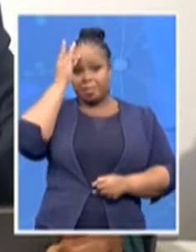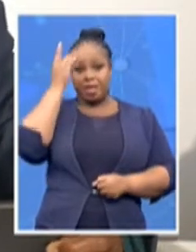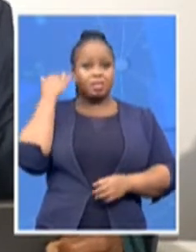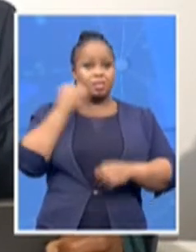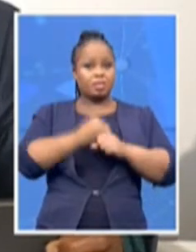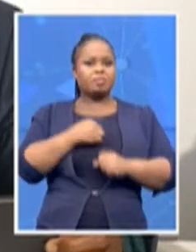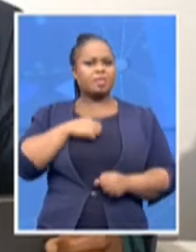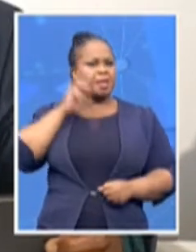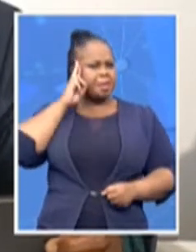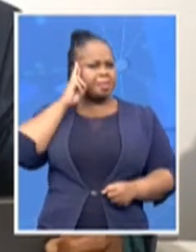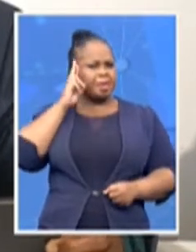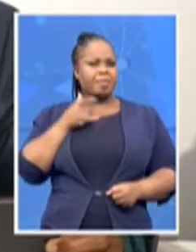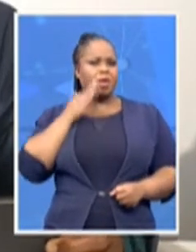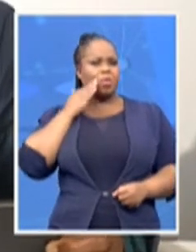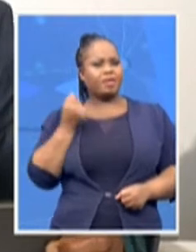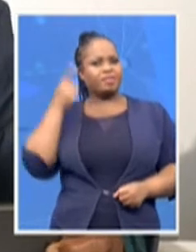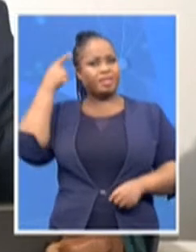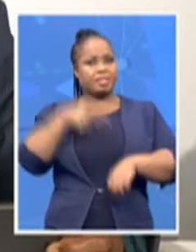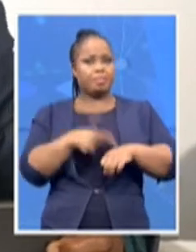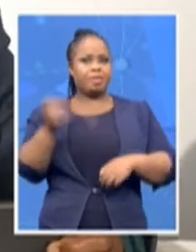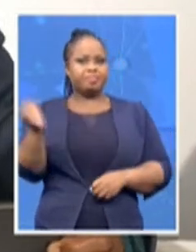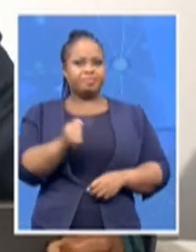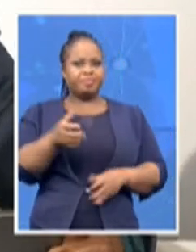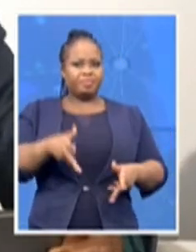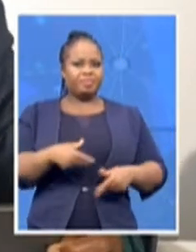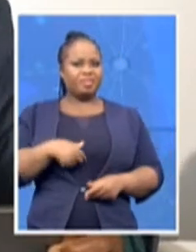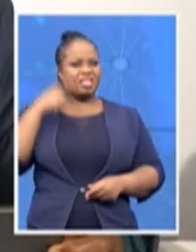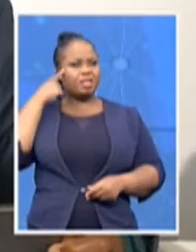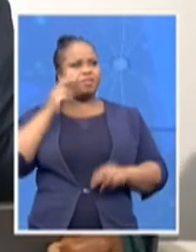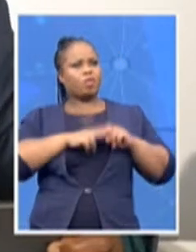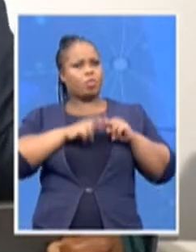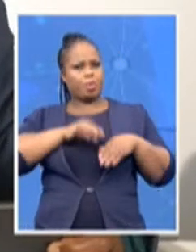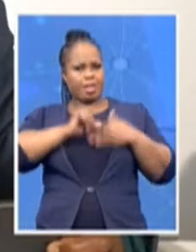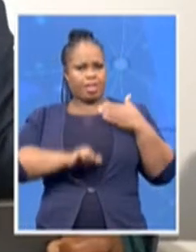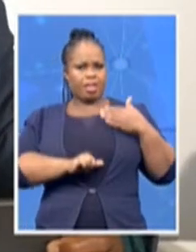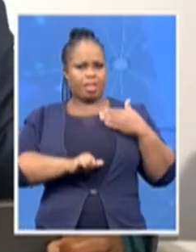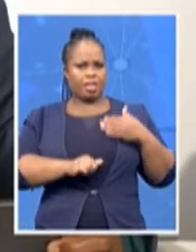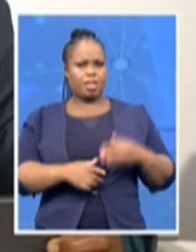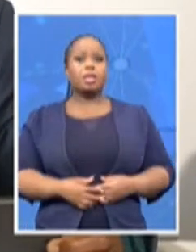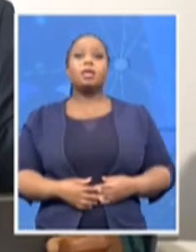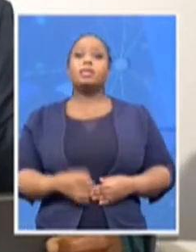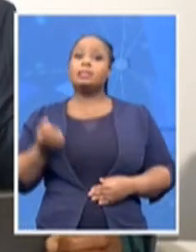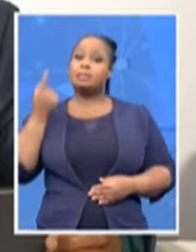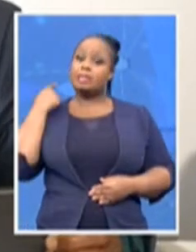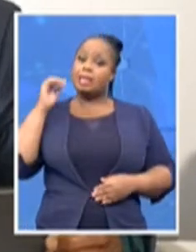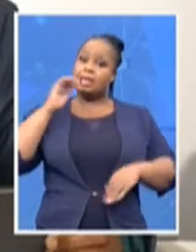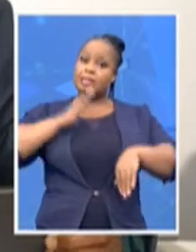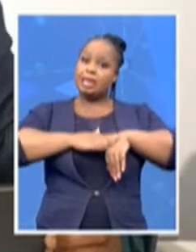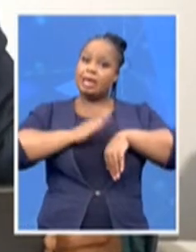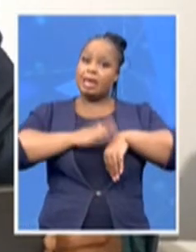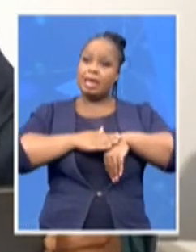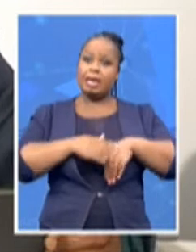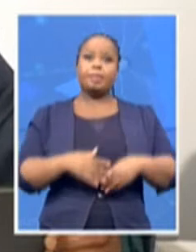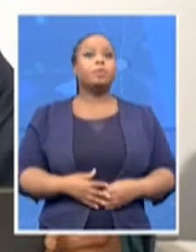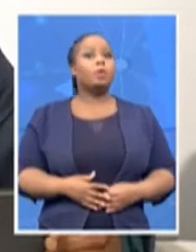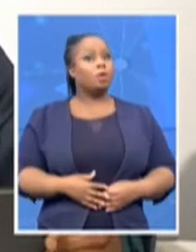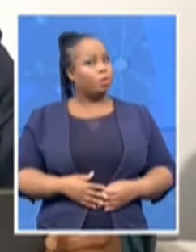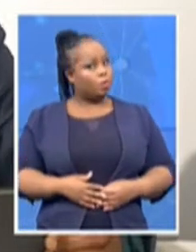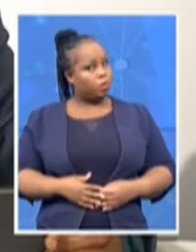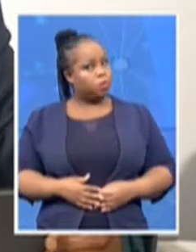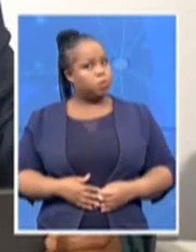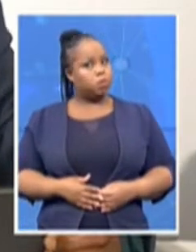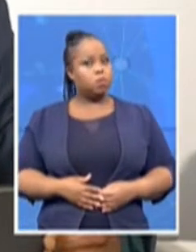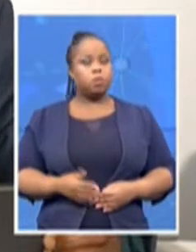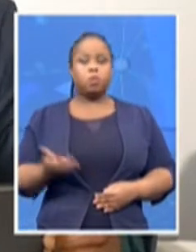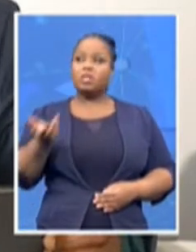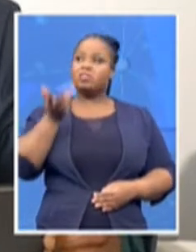I think it must have been in February. Yeah. And at that time, this disease was some disease in China. And I came